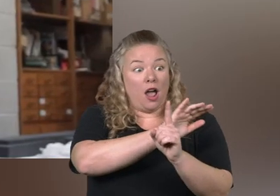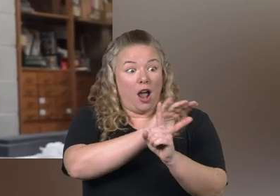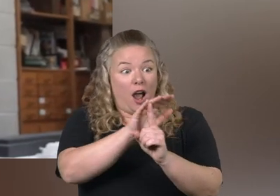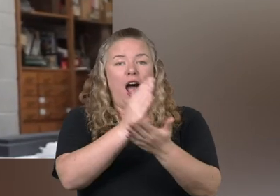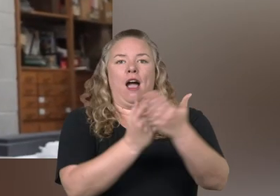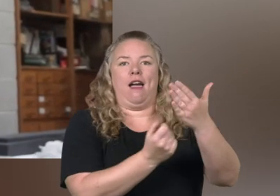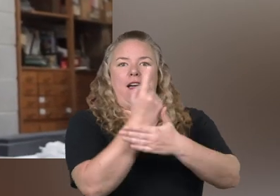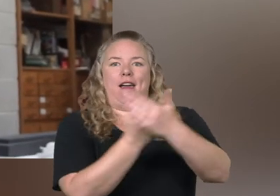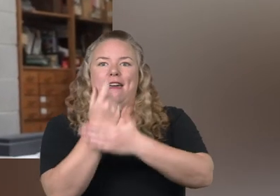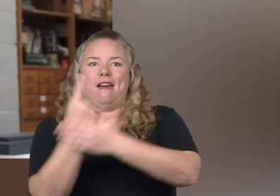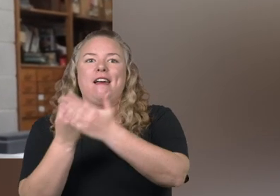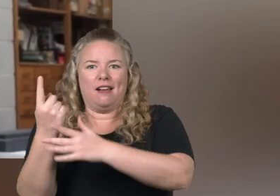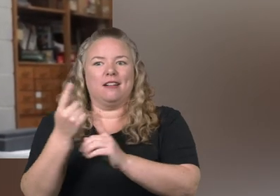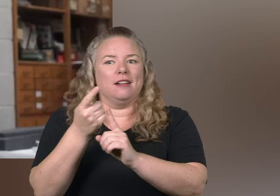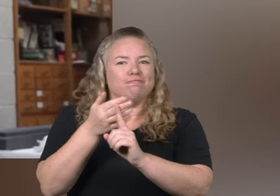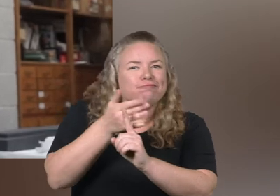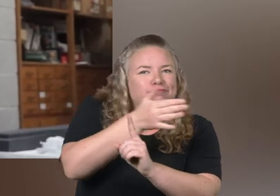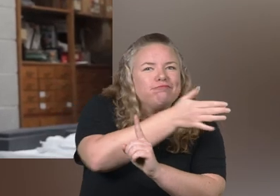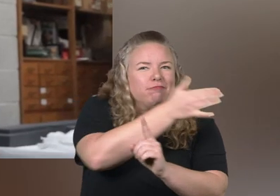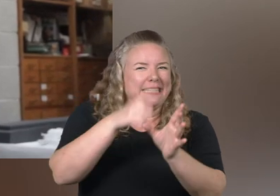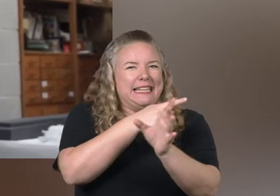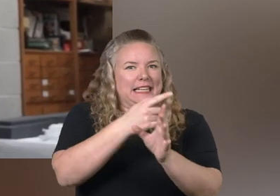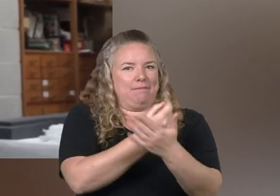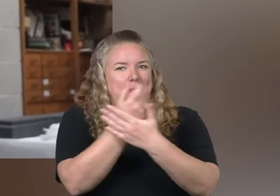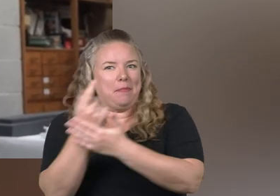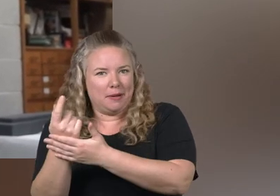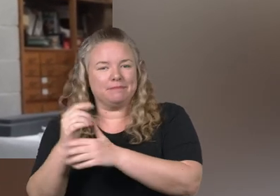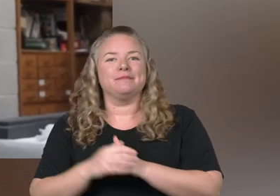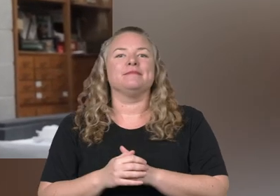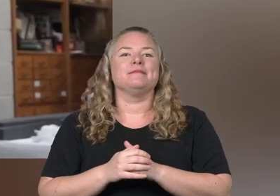happened a few years earlier. So a number of projects came to fruition in